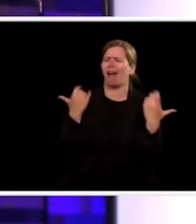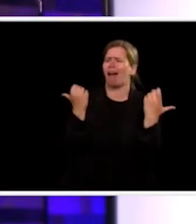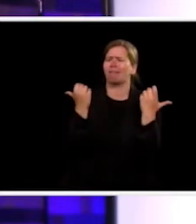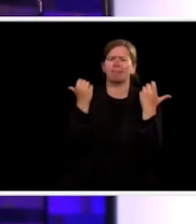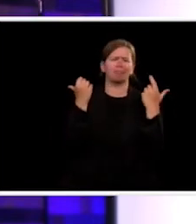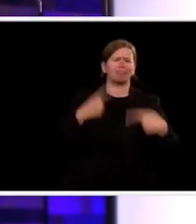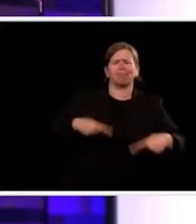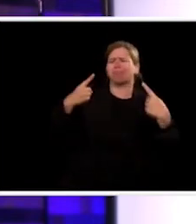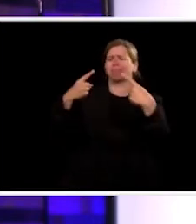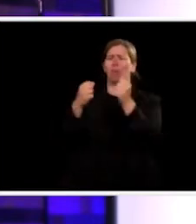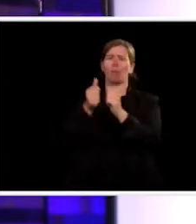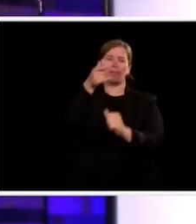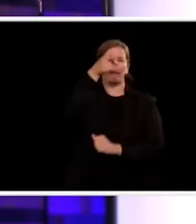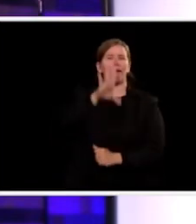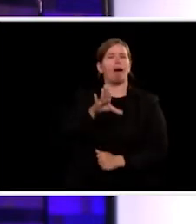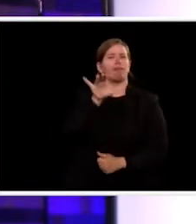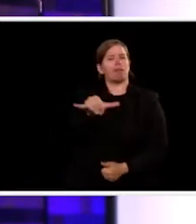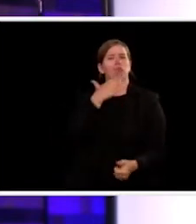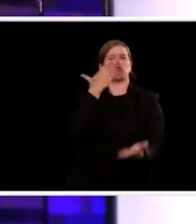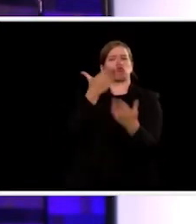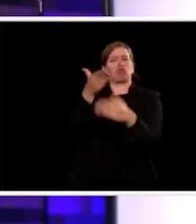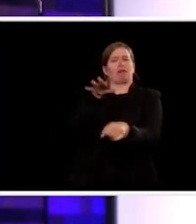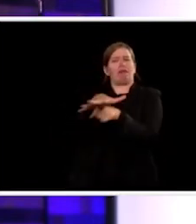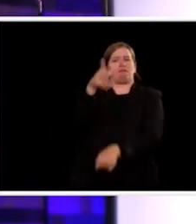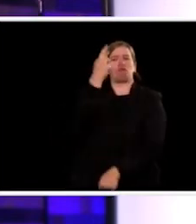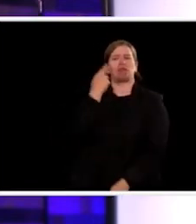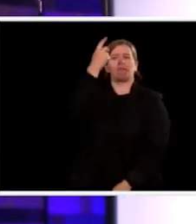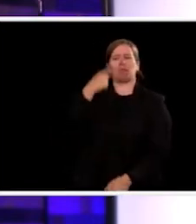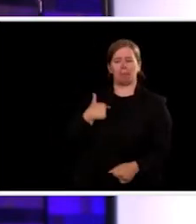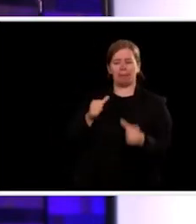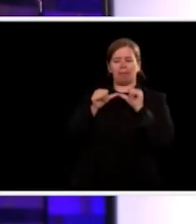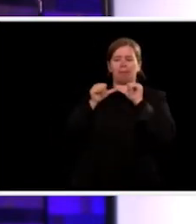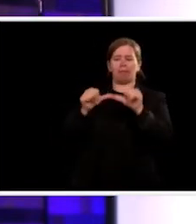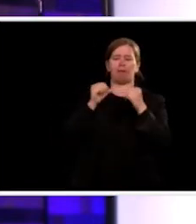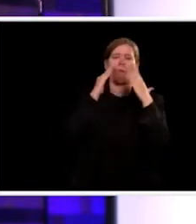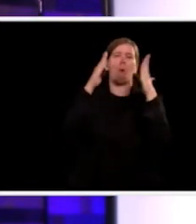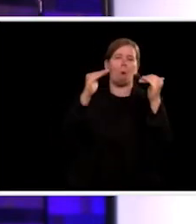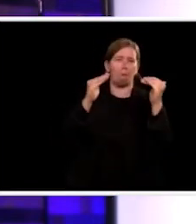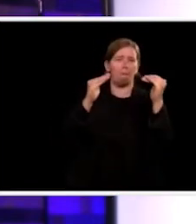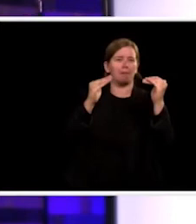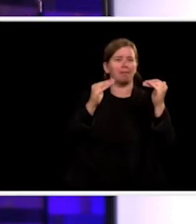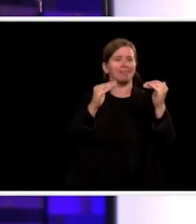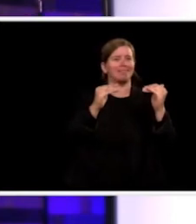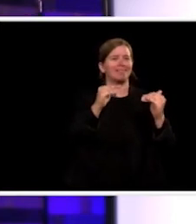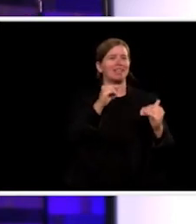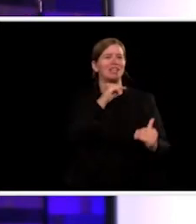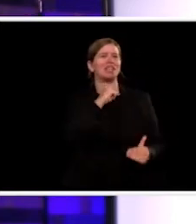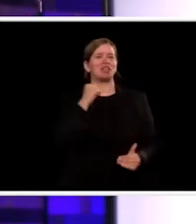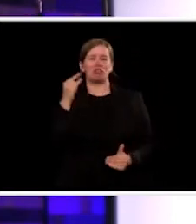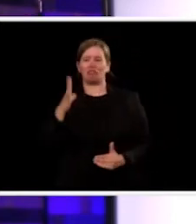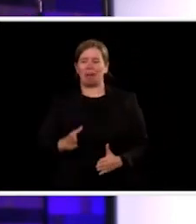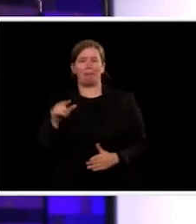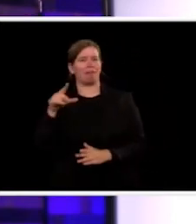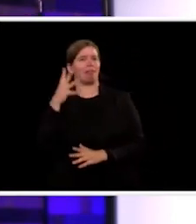some fights with God, and that was reason enough for my hope." The chaplain woman left.